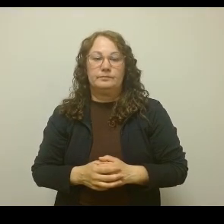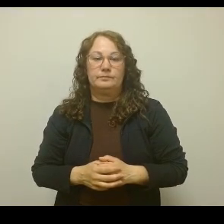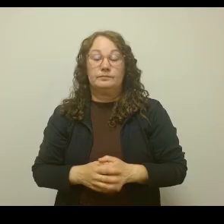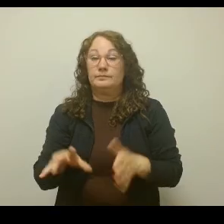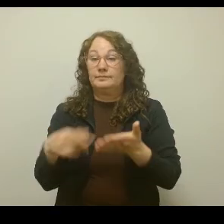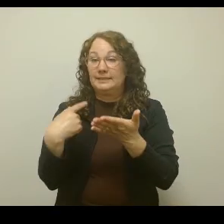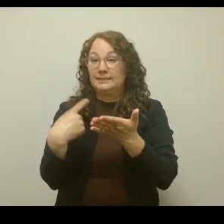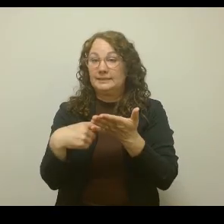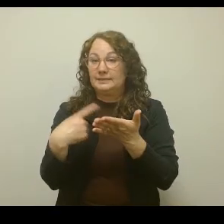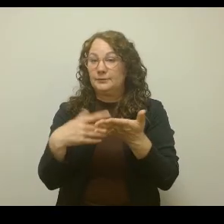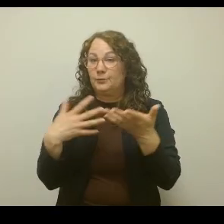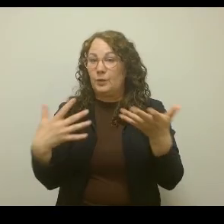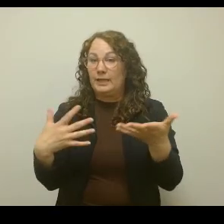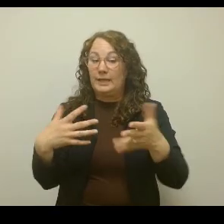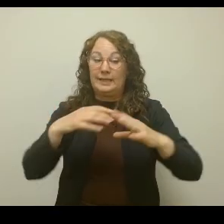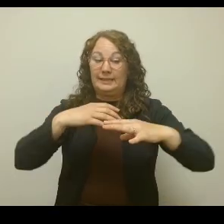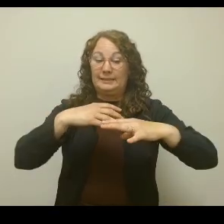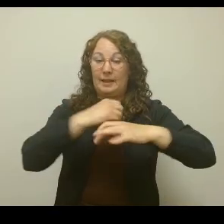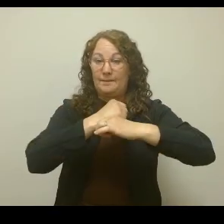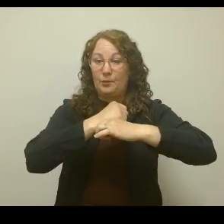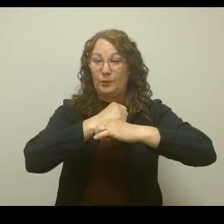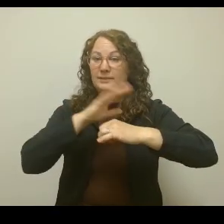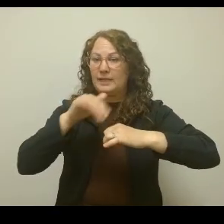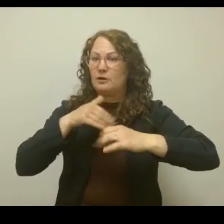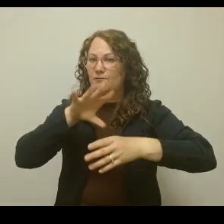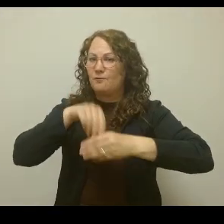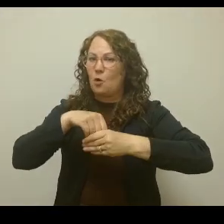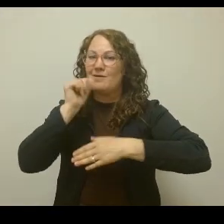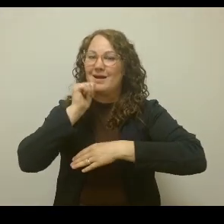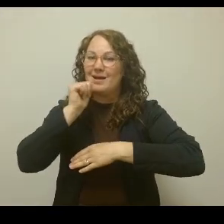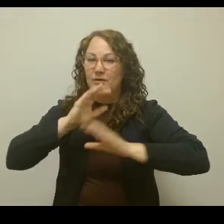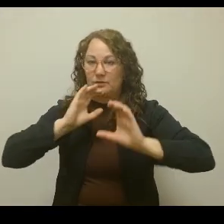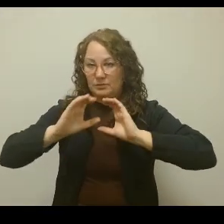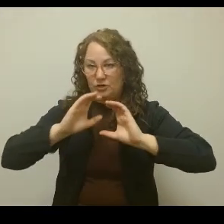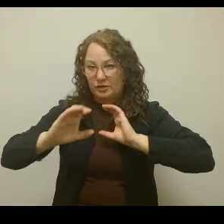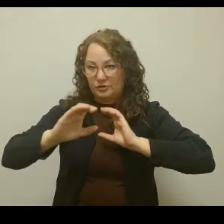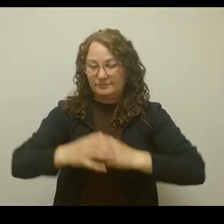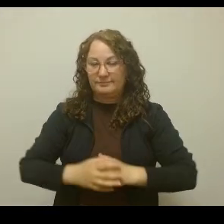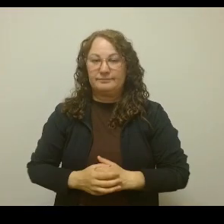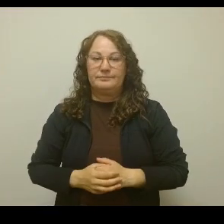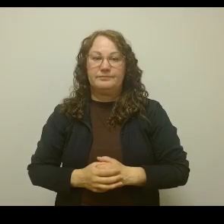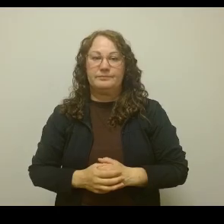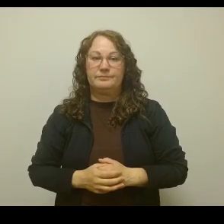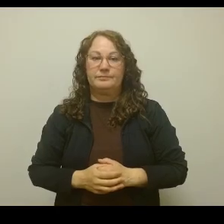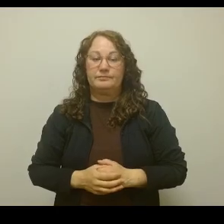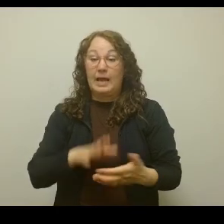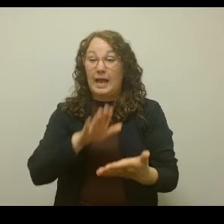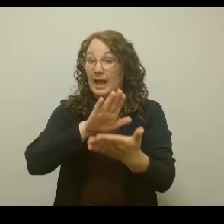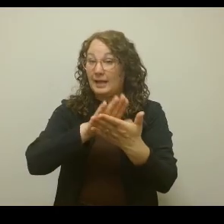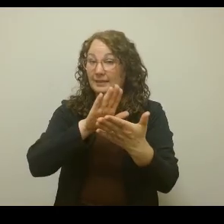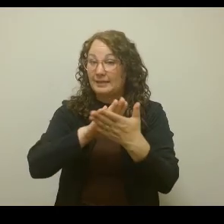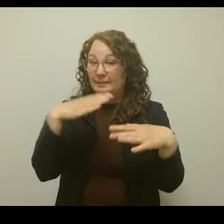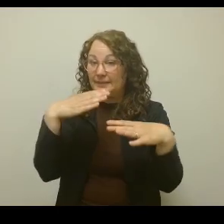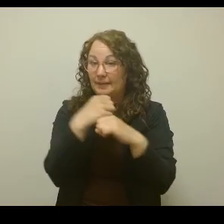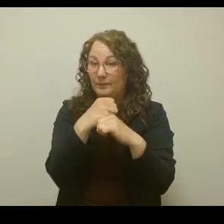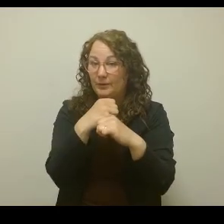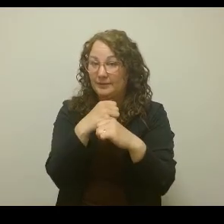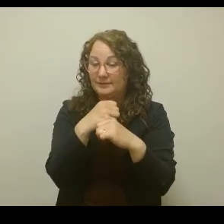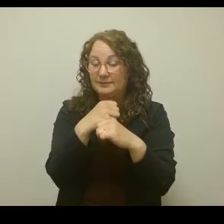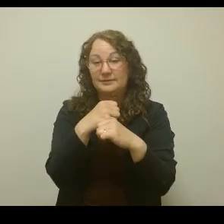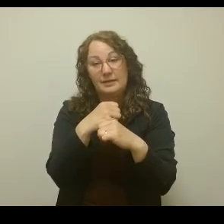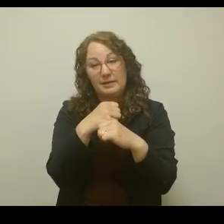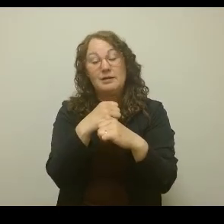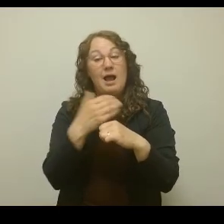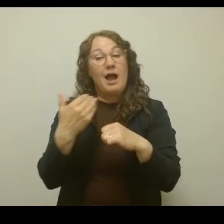this idea that summaries are part of our daily communication. Academic summaries, on the other hand,